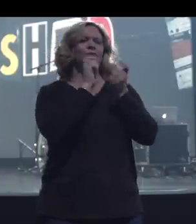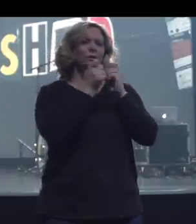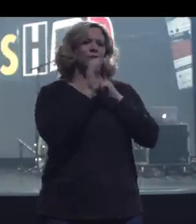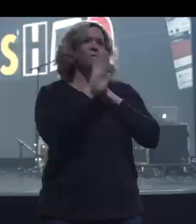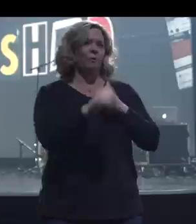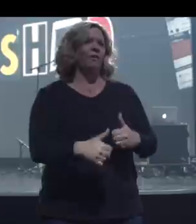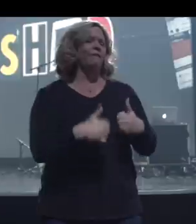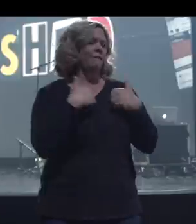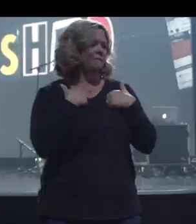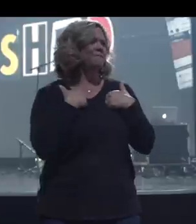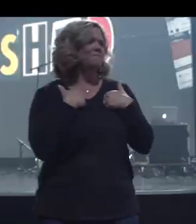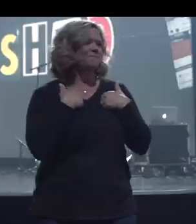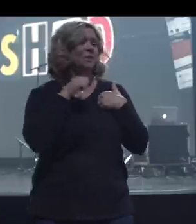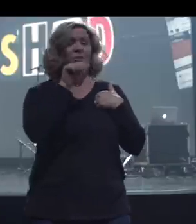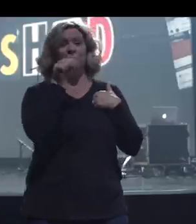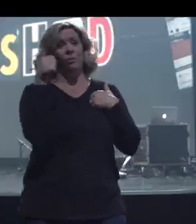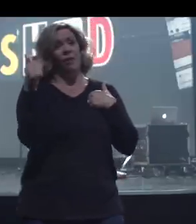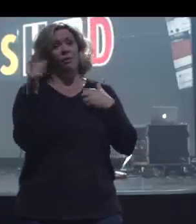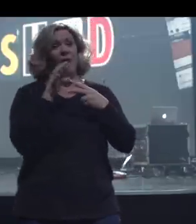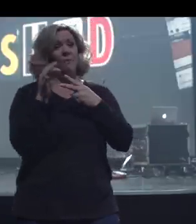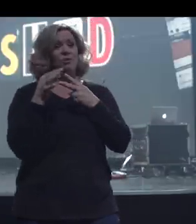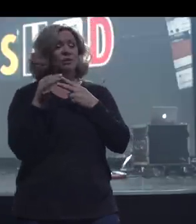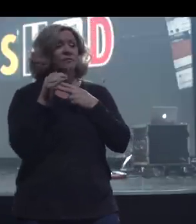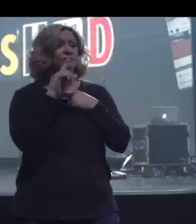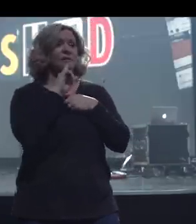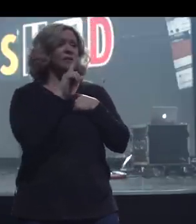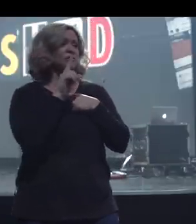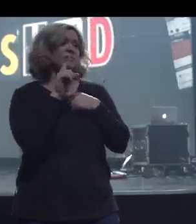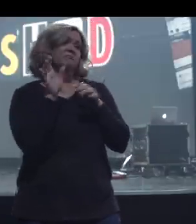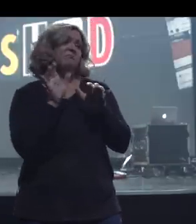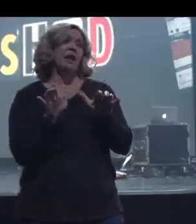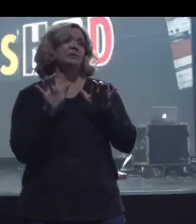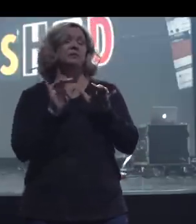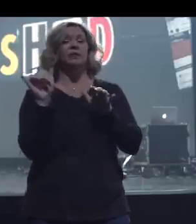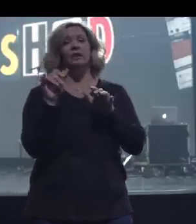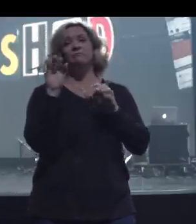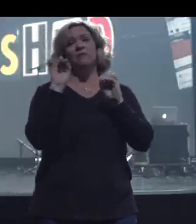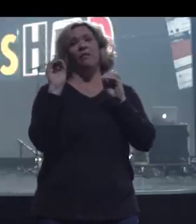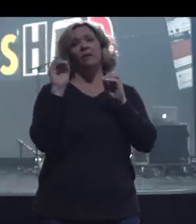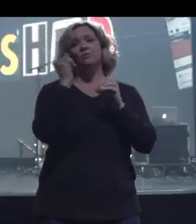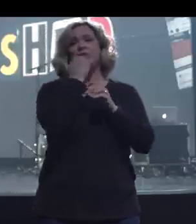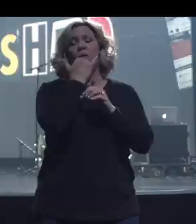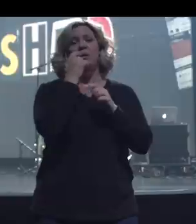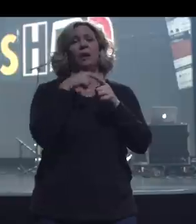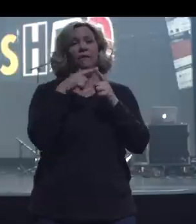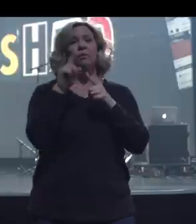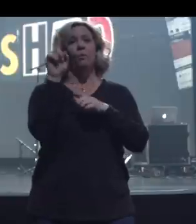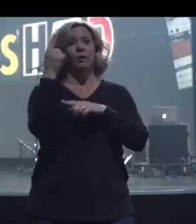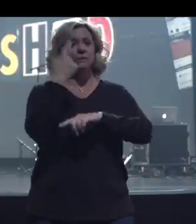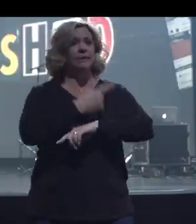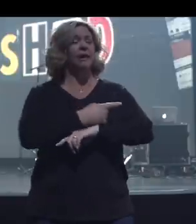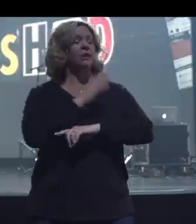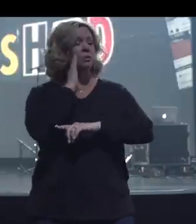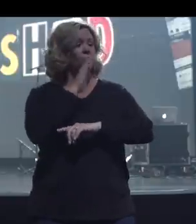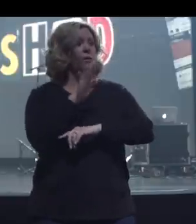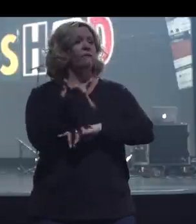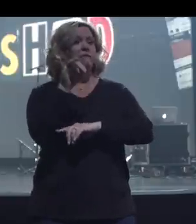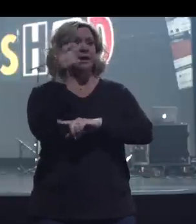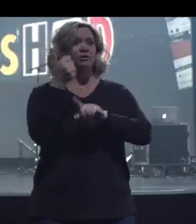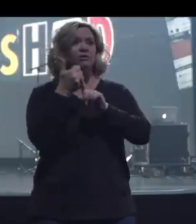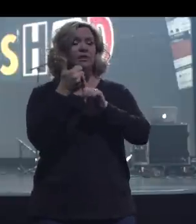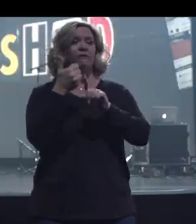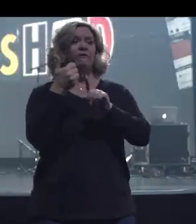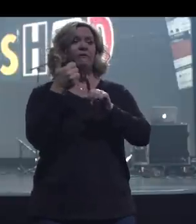life. Your only other option is to go about acting like nothing's wrong, and eventually one day, you'll find yourself ambushed